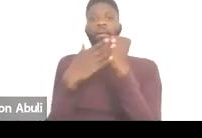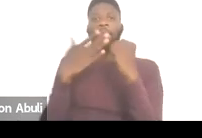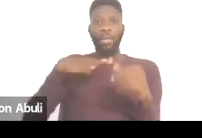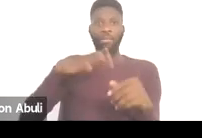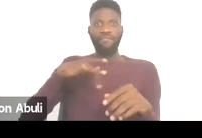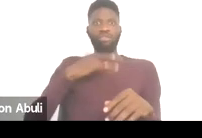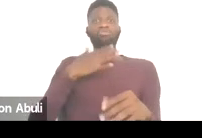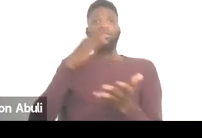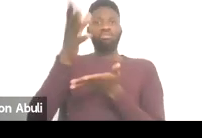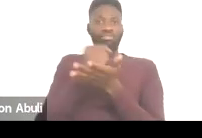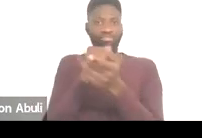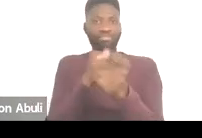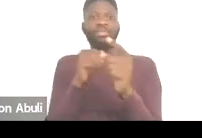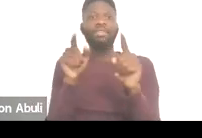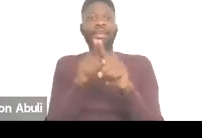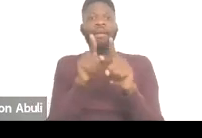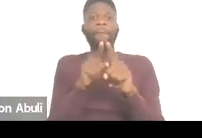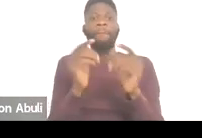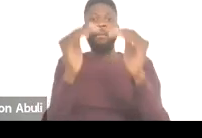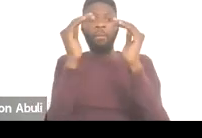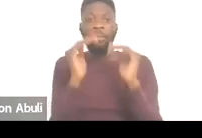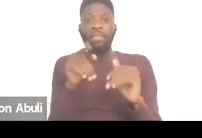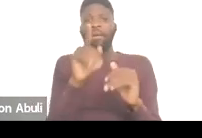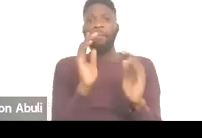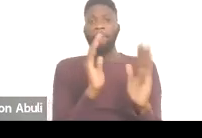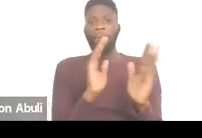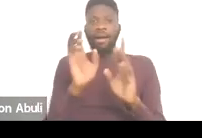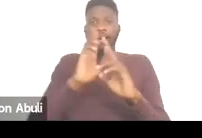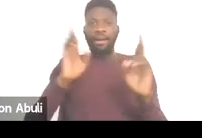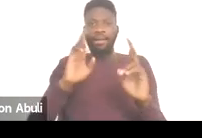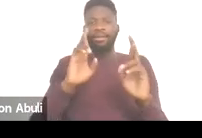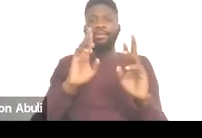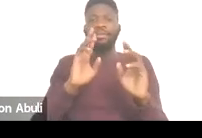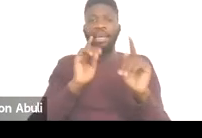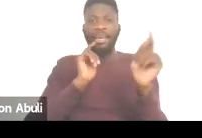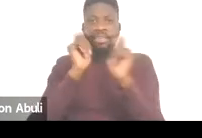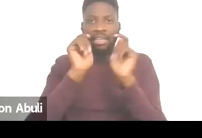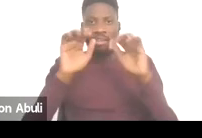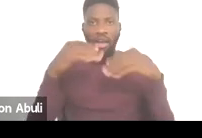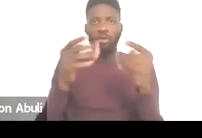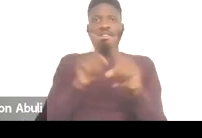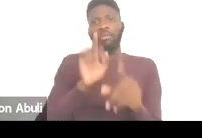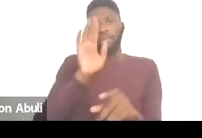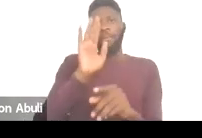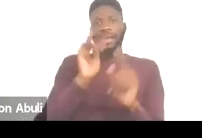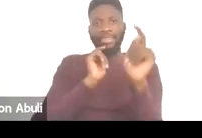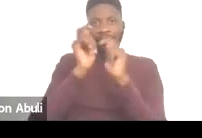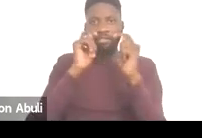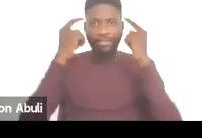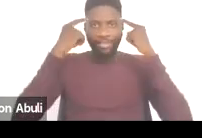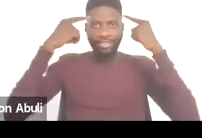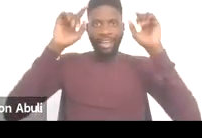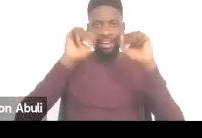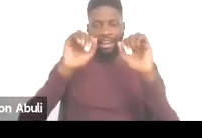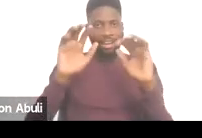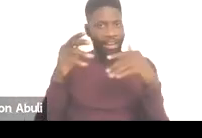We'll also look at how you prepare for an interview and how you make your interview successful. How